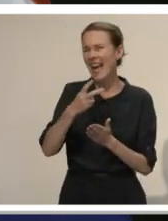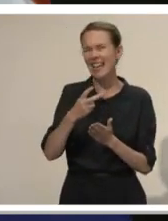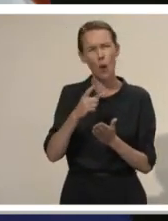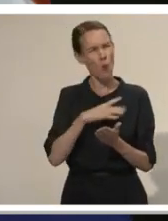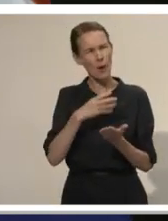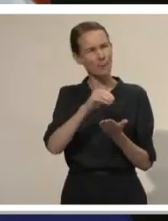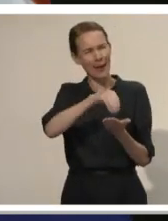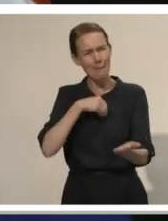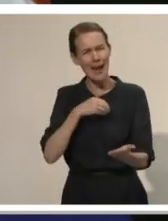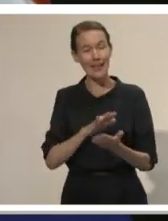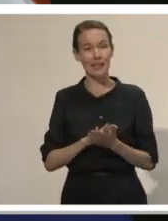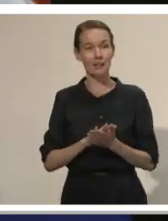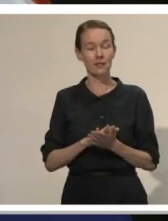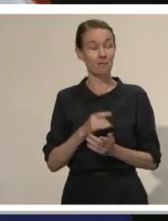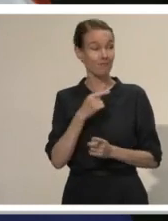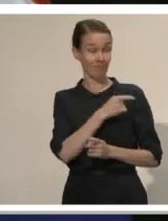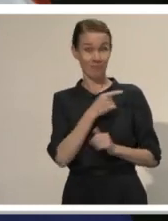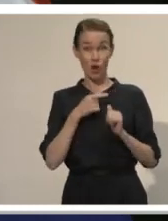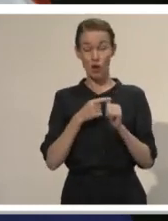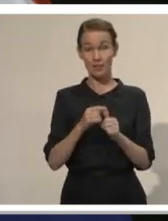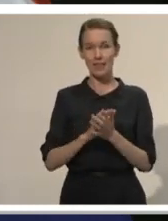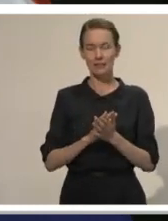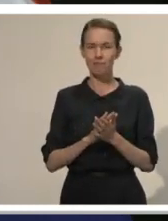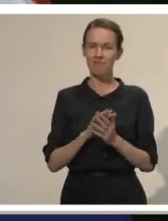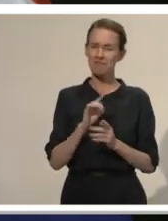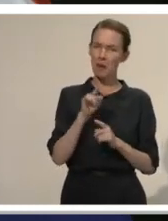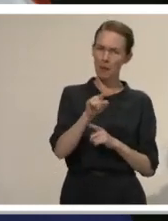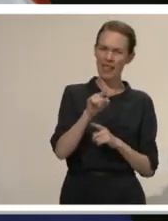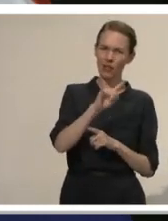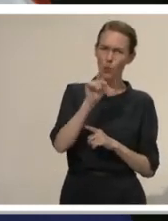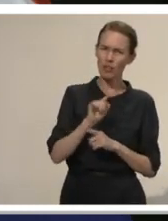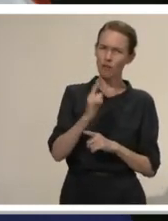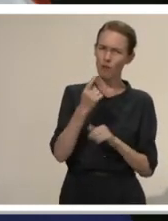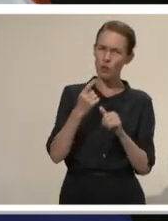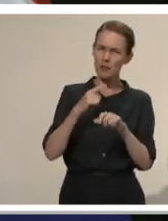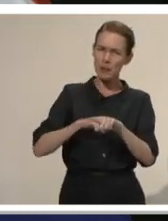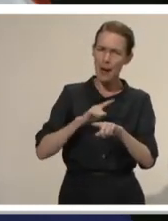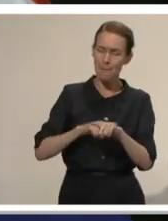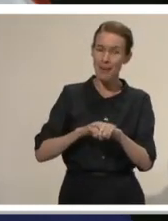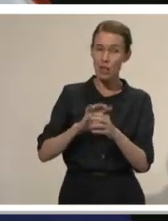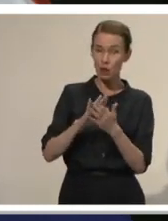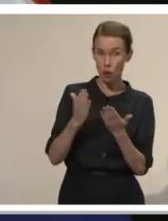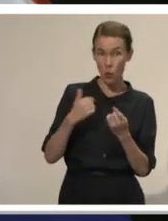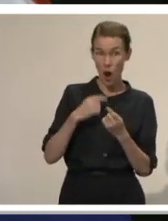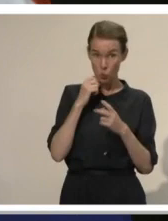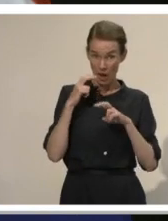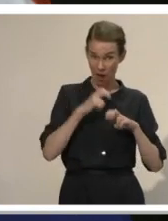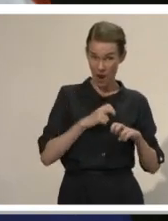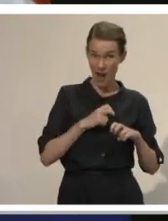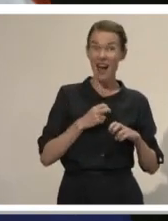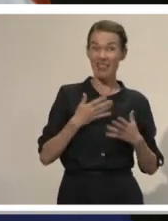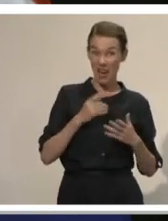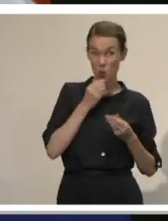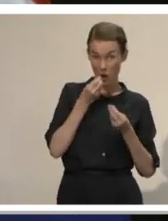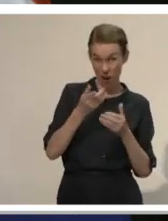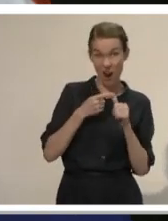been doing some work around, you know, what is fair under these current circumstances. If you wouldn't mind, I wouldn't mind taking a look at the issue before just